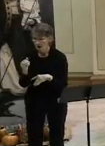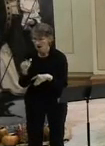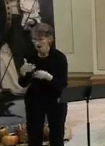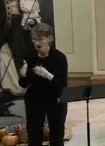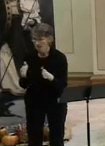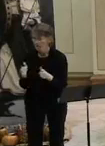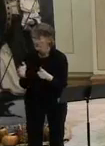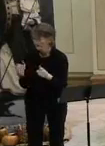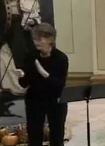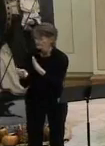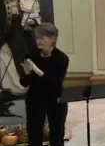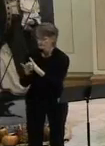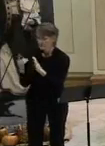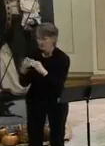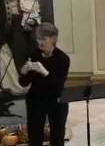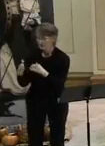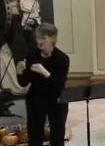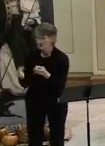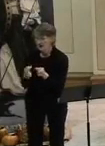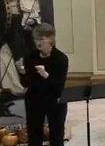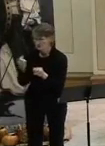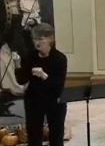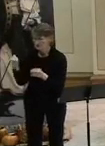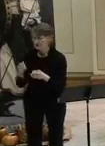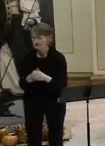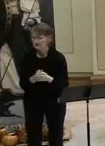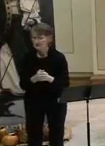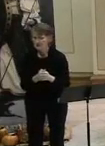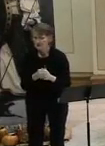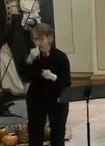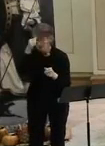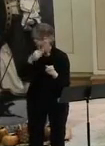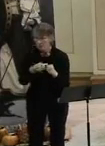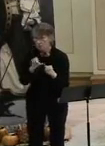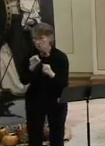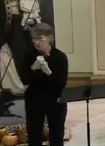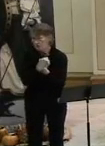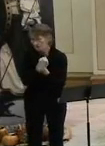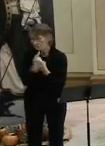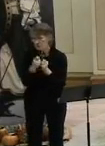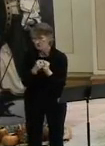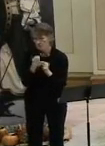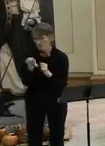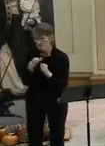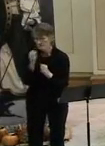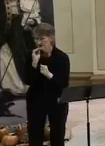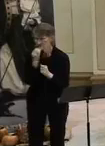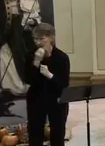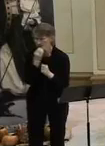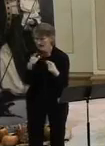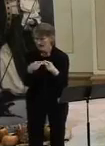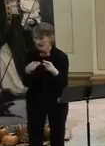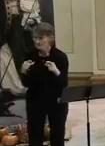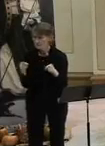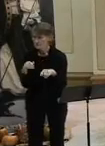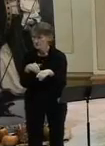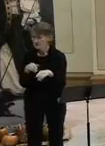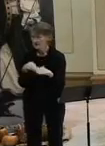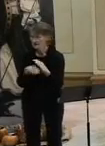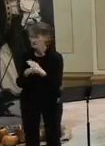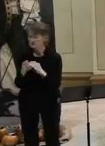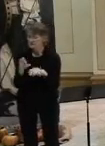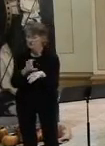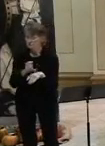after Mass. Remember your loved ones with Christmas flowers. Envelopes are at the entrances of the